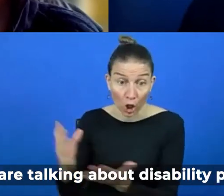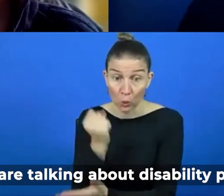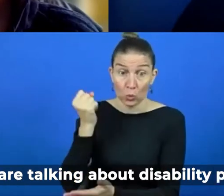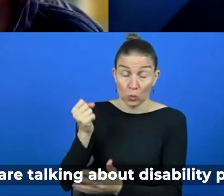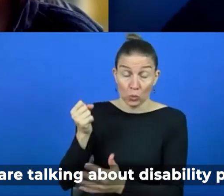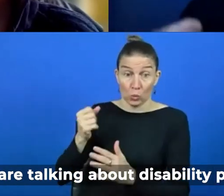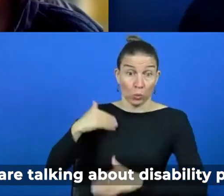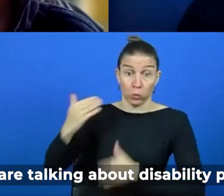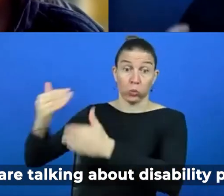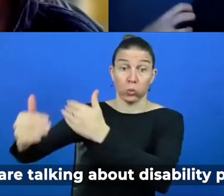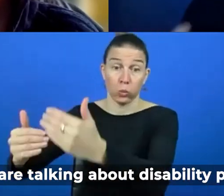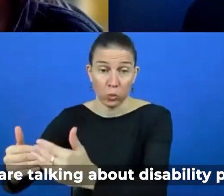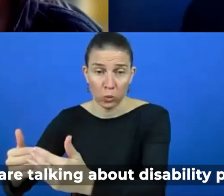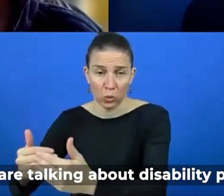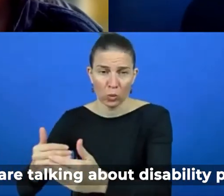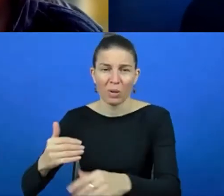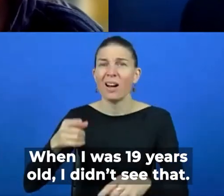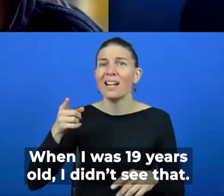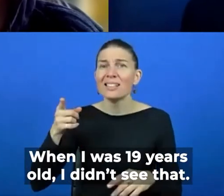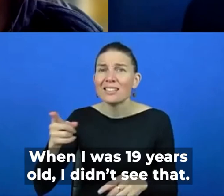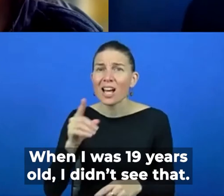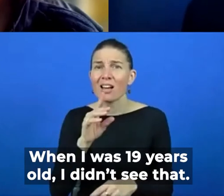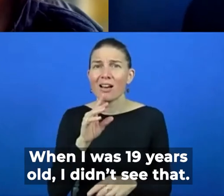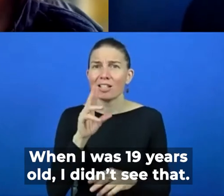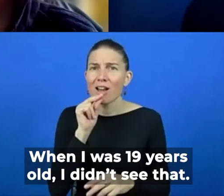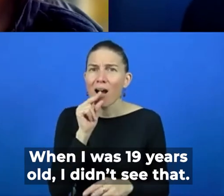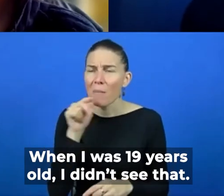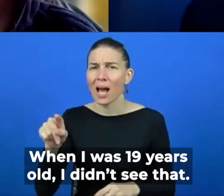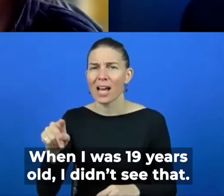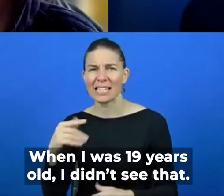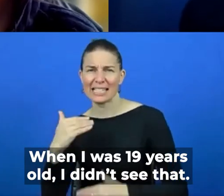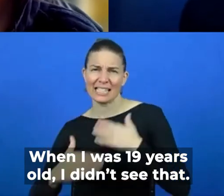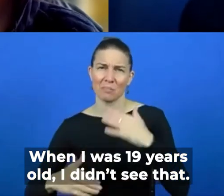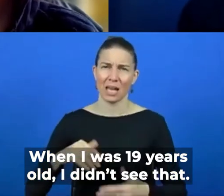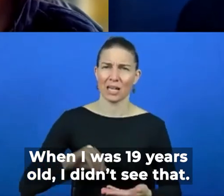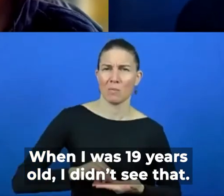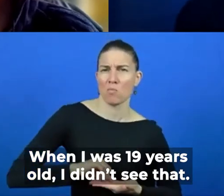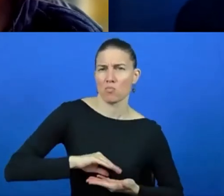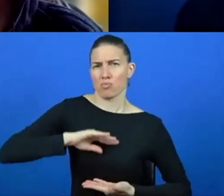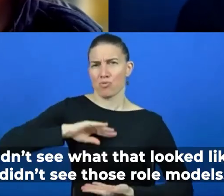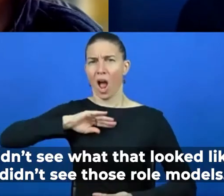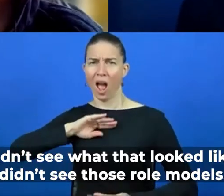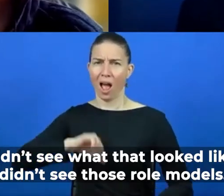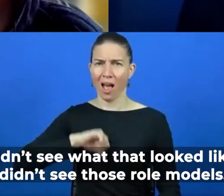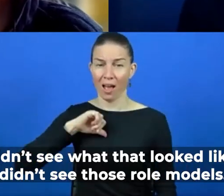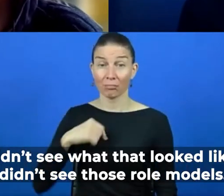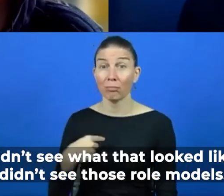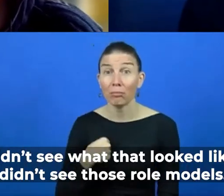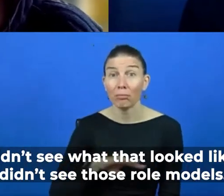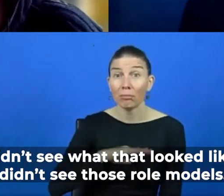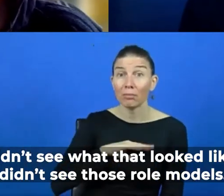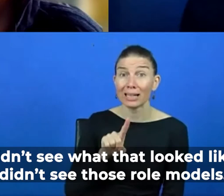and they are talking about disability pride. When I was 19 years old, I didn't see that. I didn't